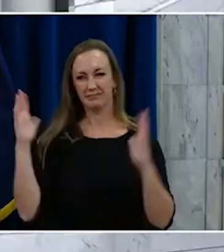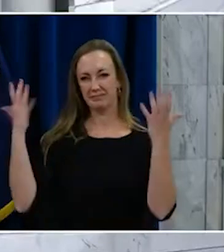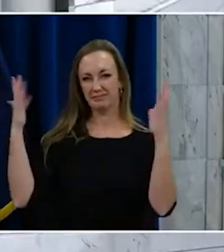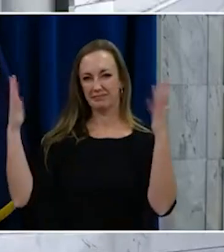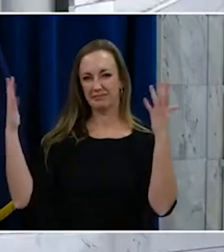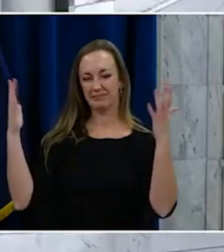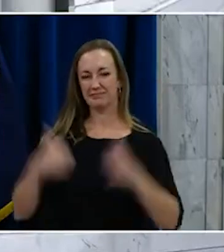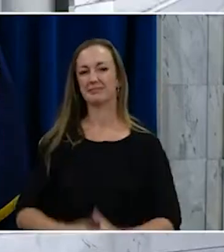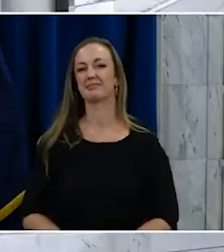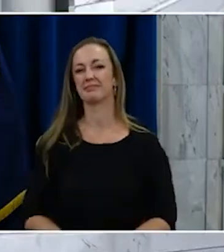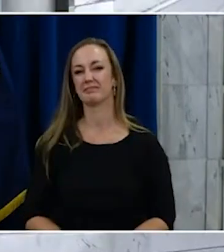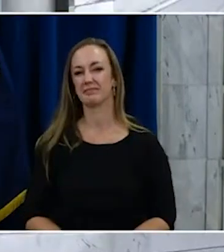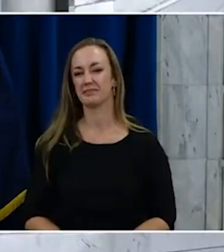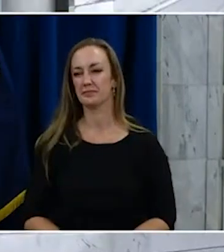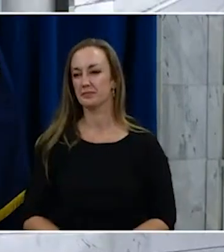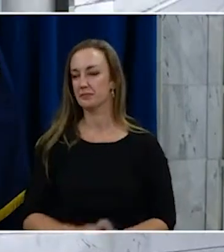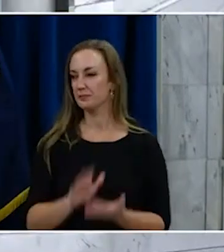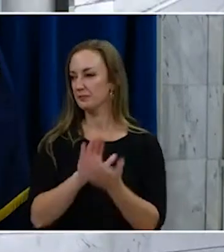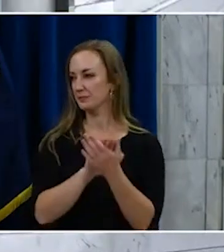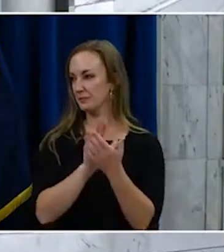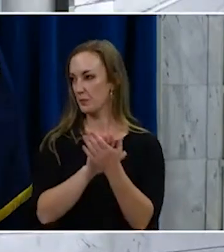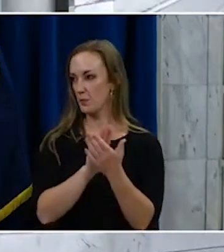please.